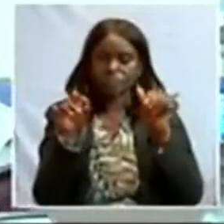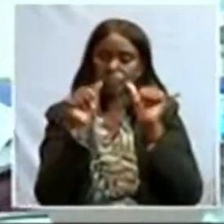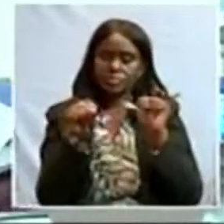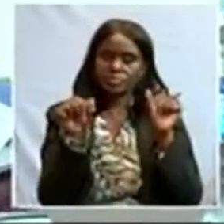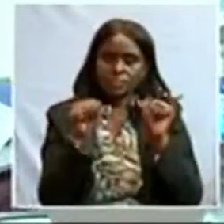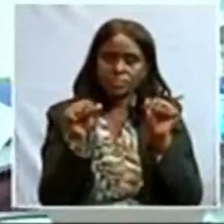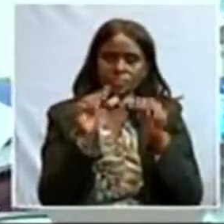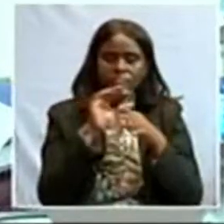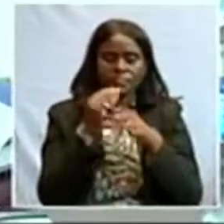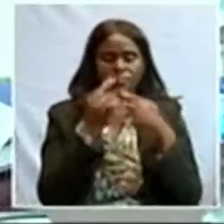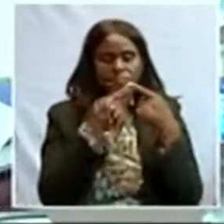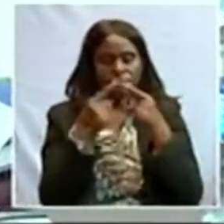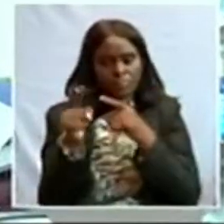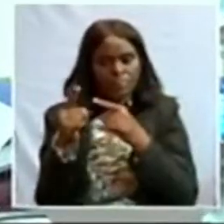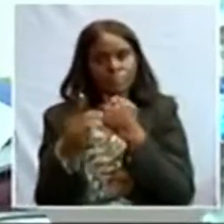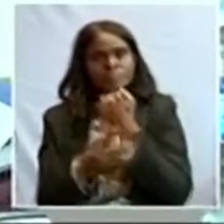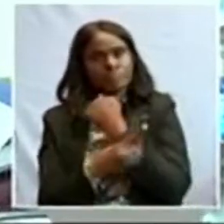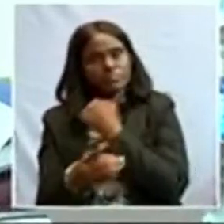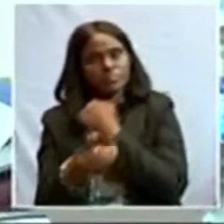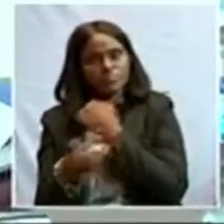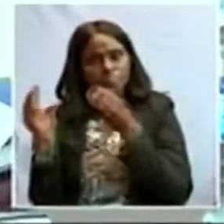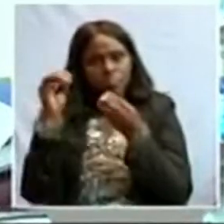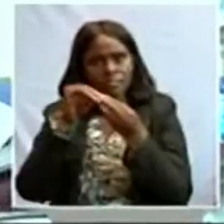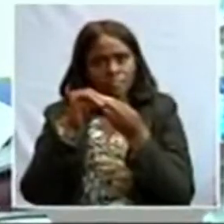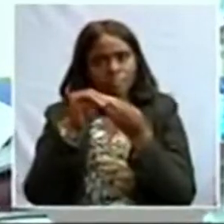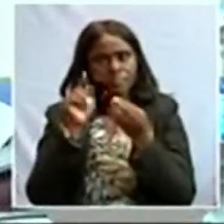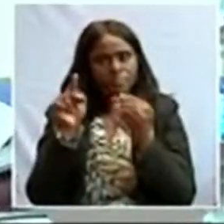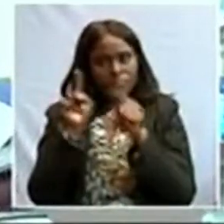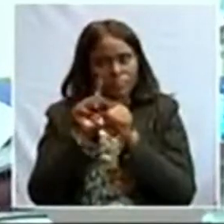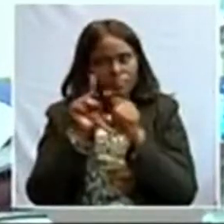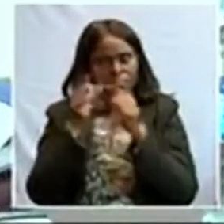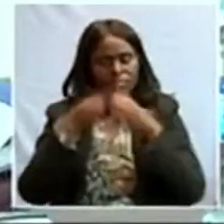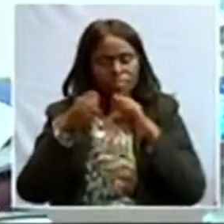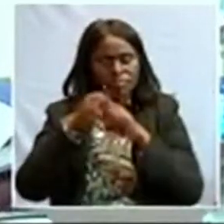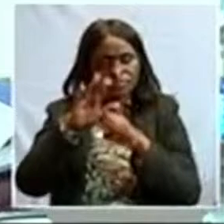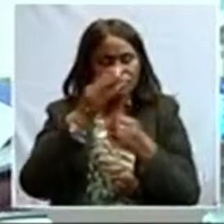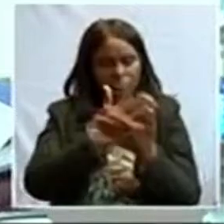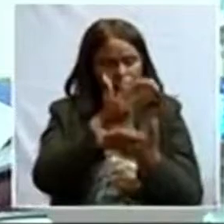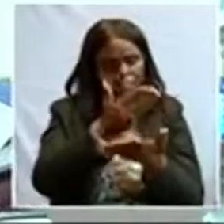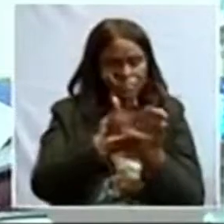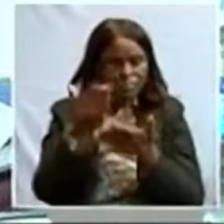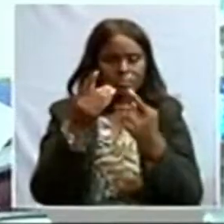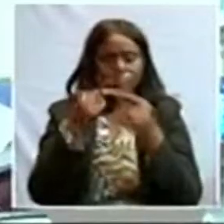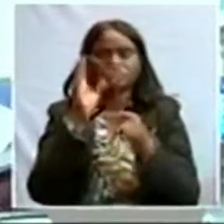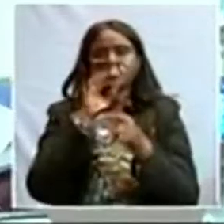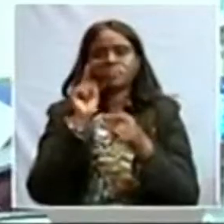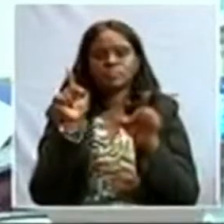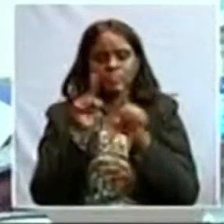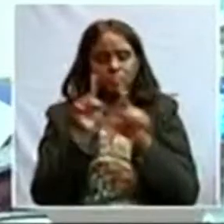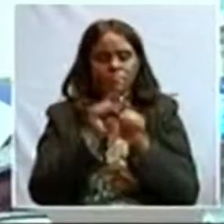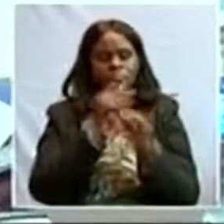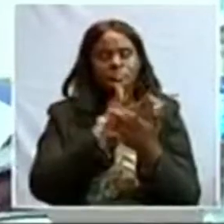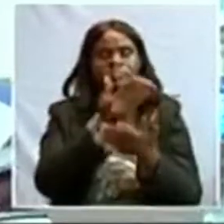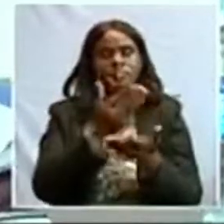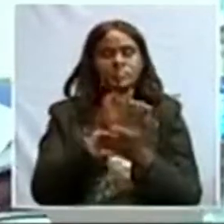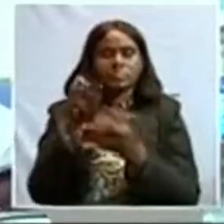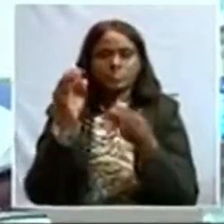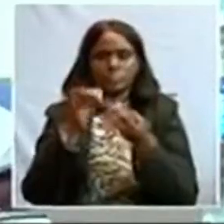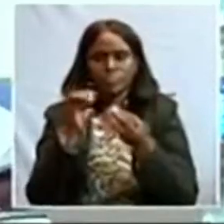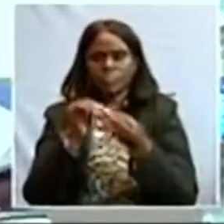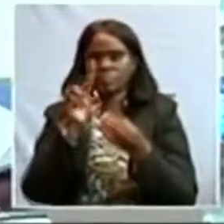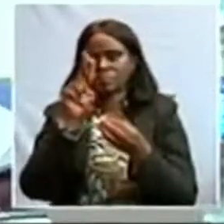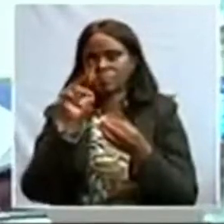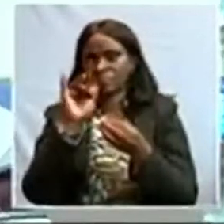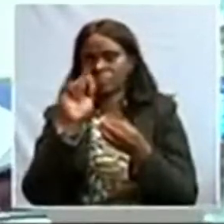or the vouchers of devolved departments. Additionally, even their procurements are being undertaken by procurement unit under